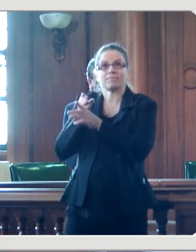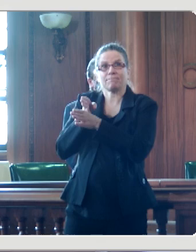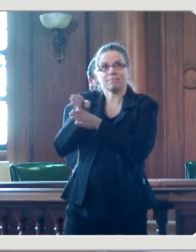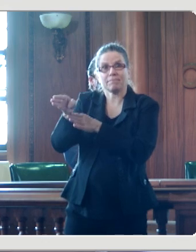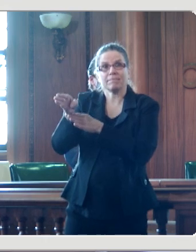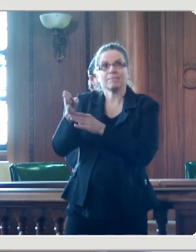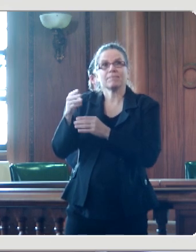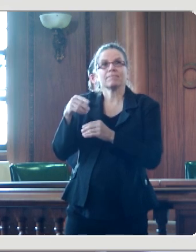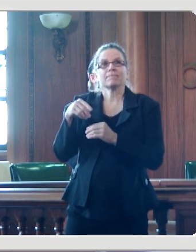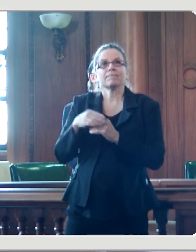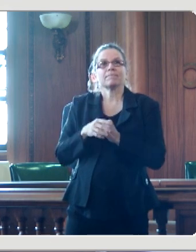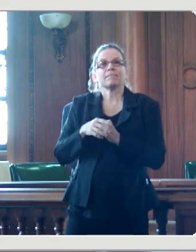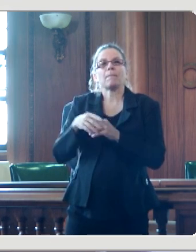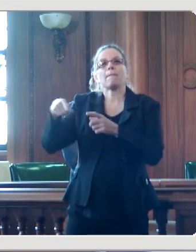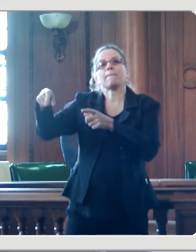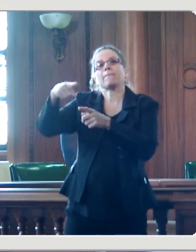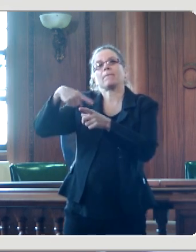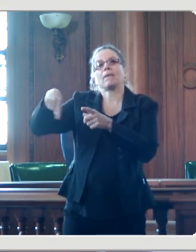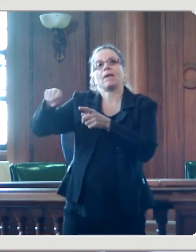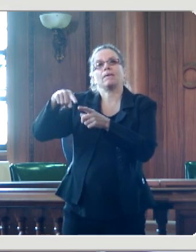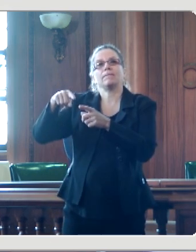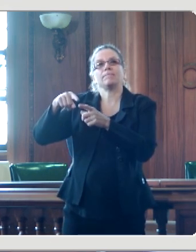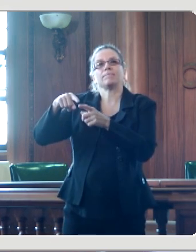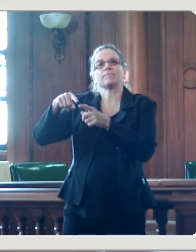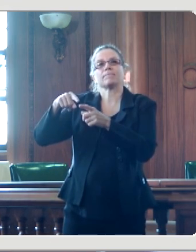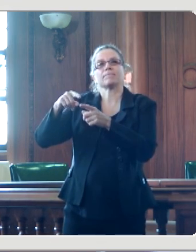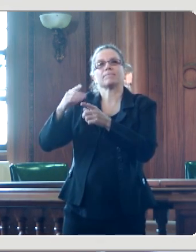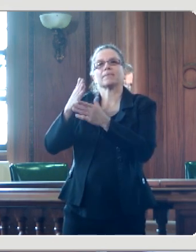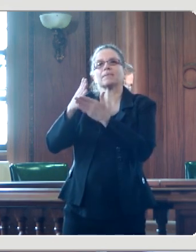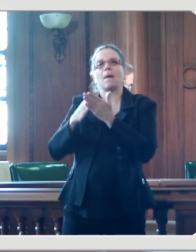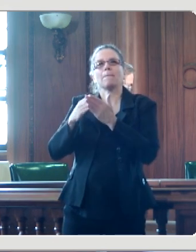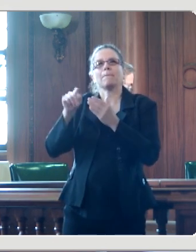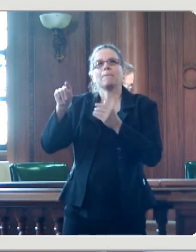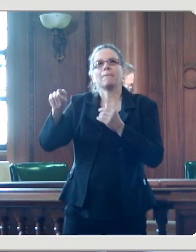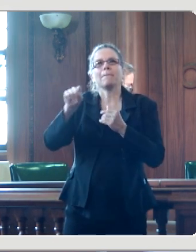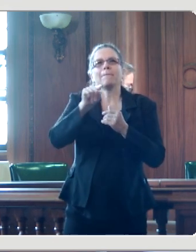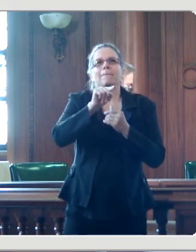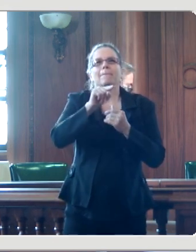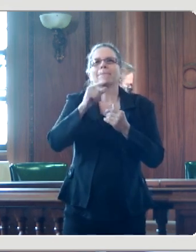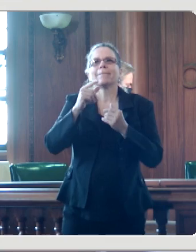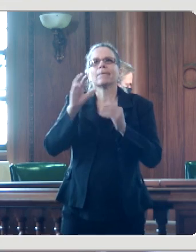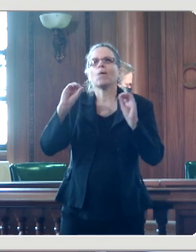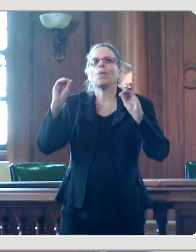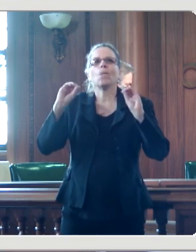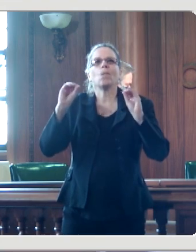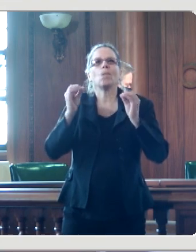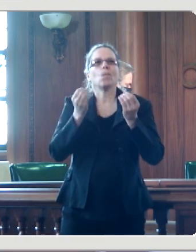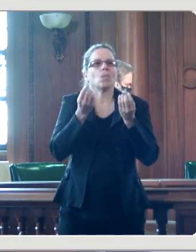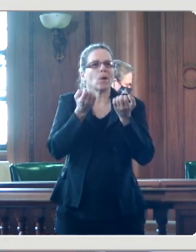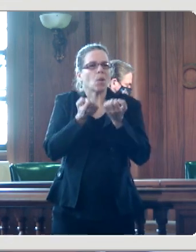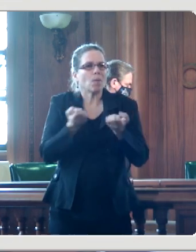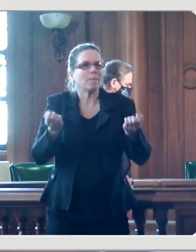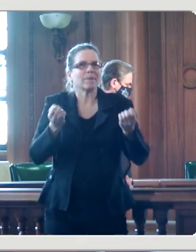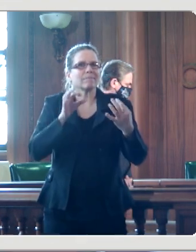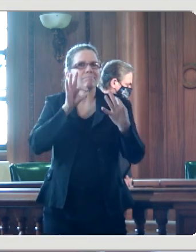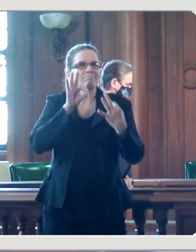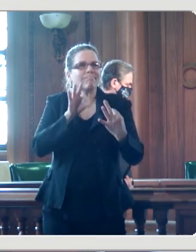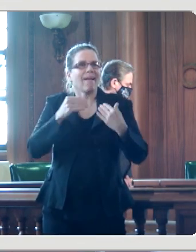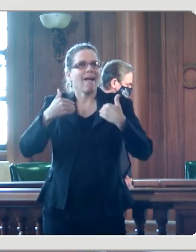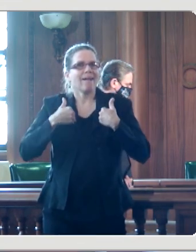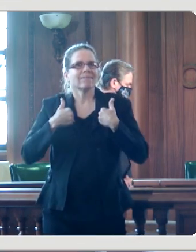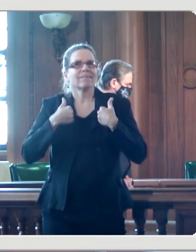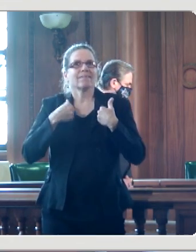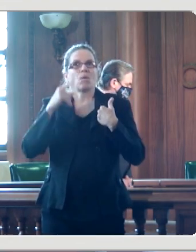first couple of rounds of PPP, and we think that this added professional assistance will assist greatly